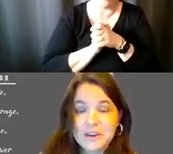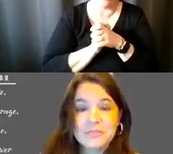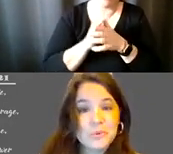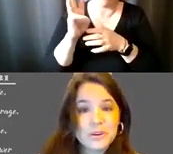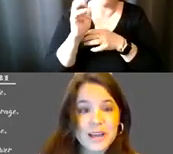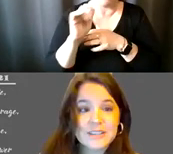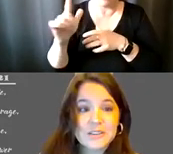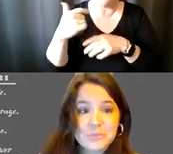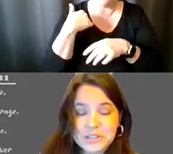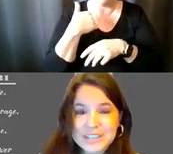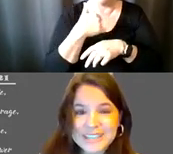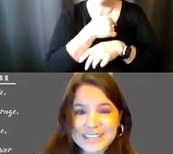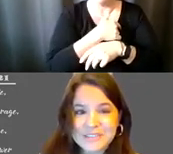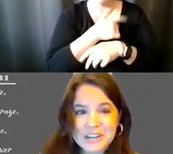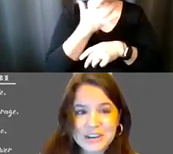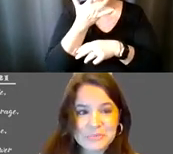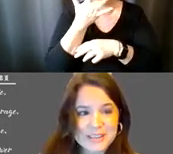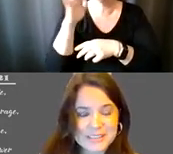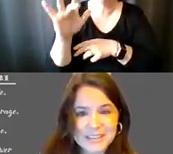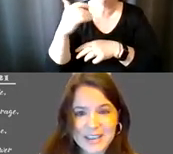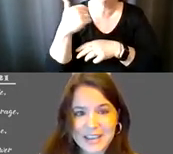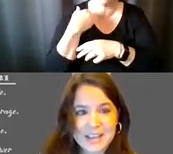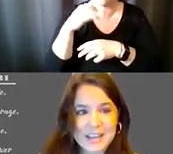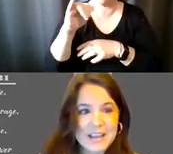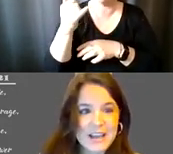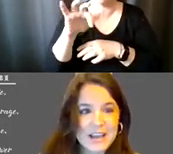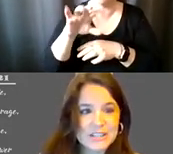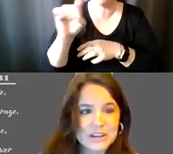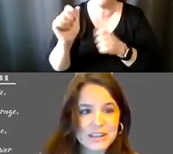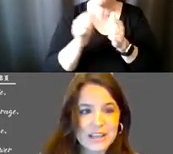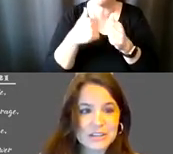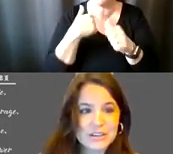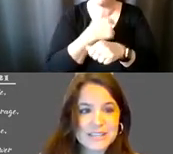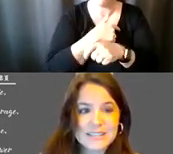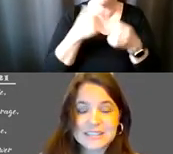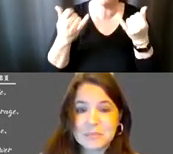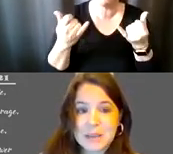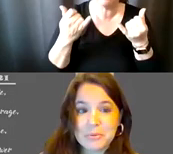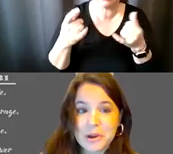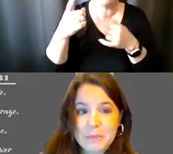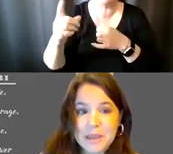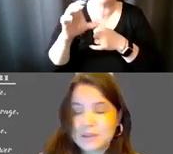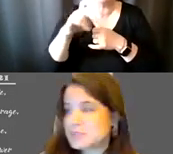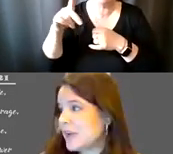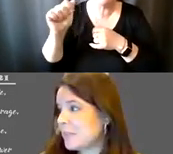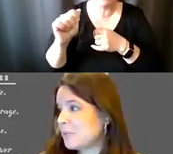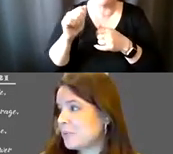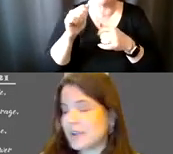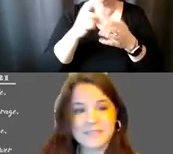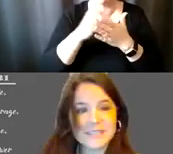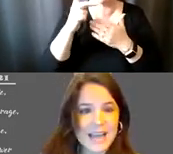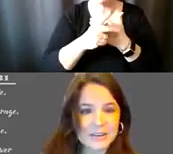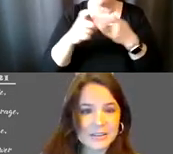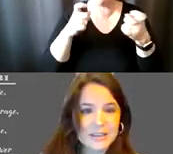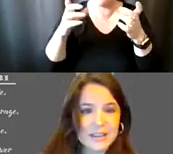Well, we are so fortunate to have Jared with us today. Jared Thatcher is a CPI program manager at the Port